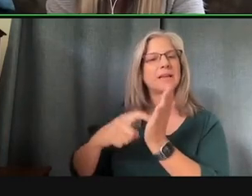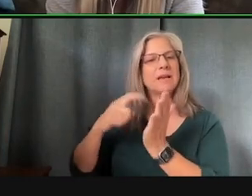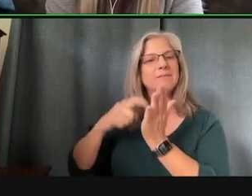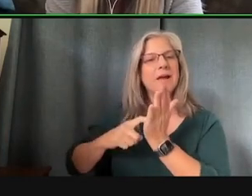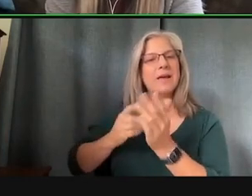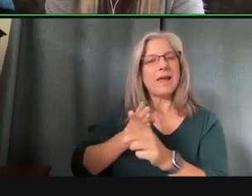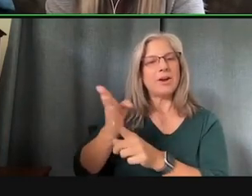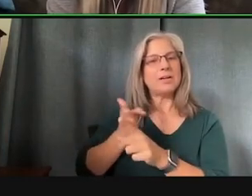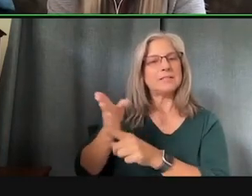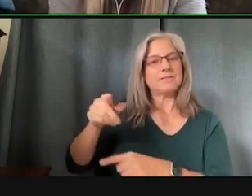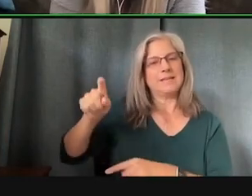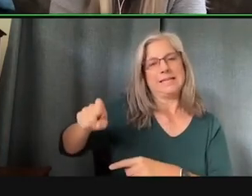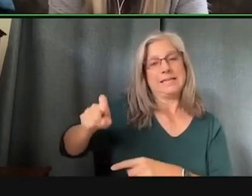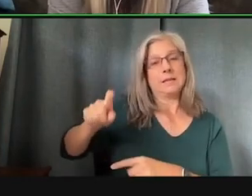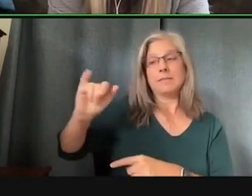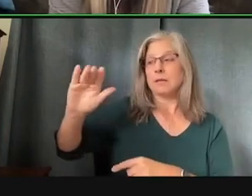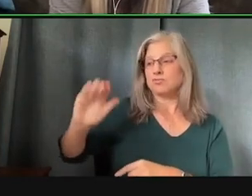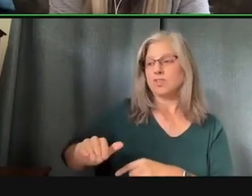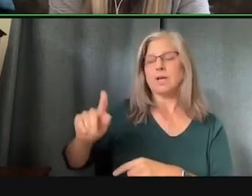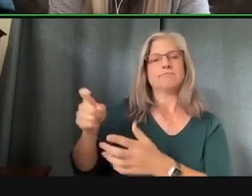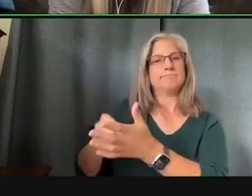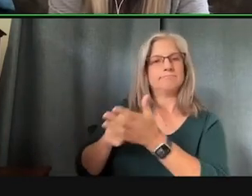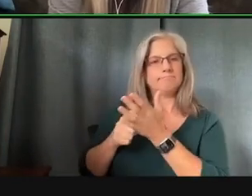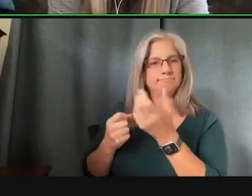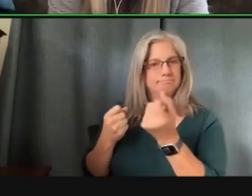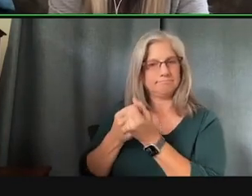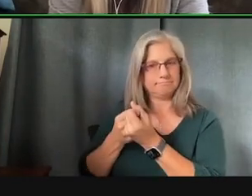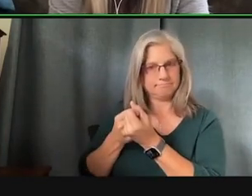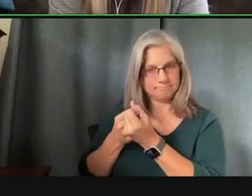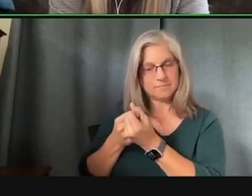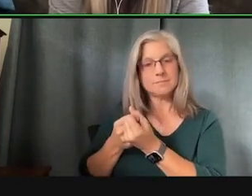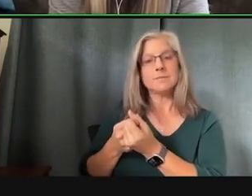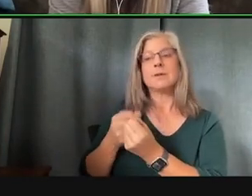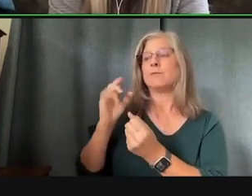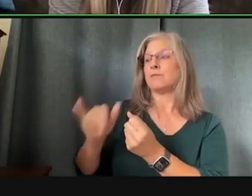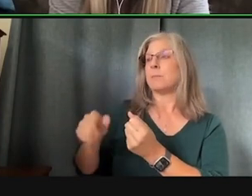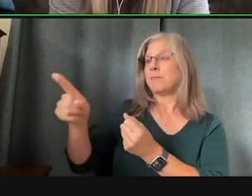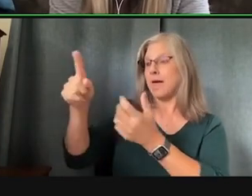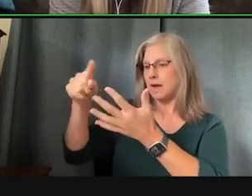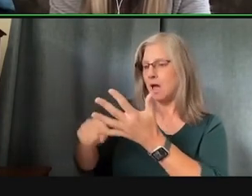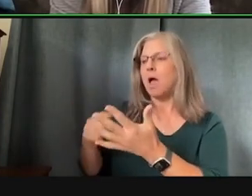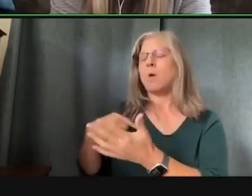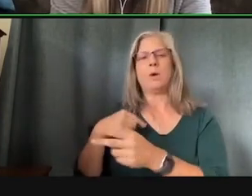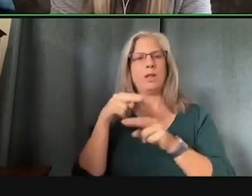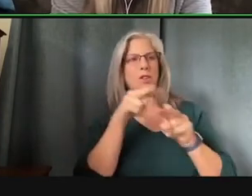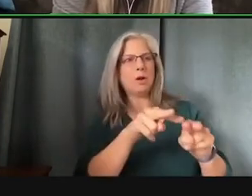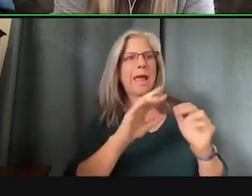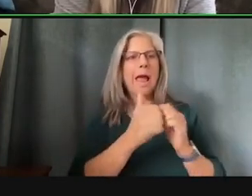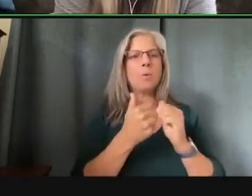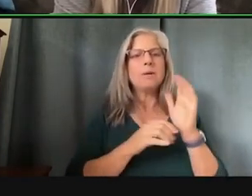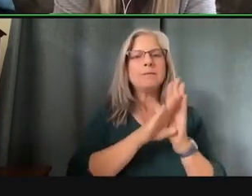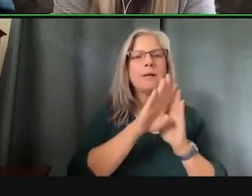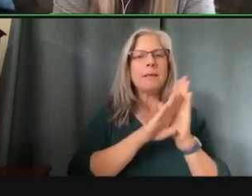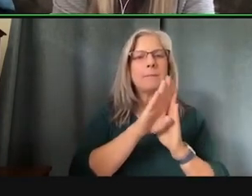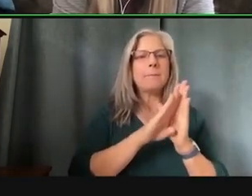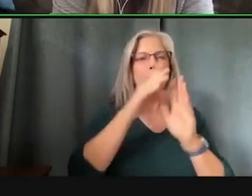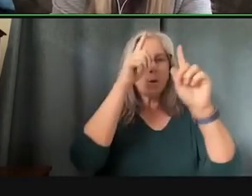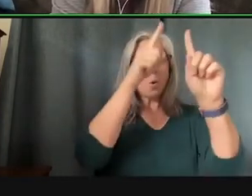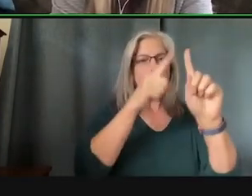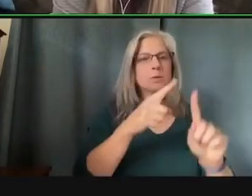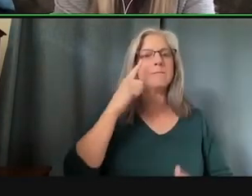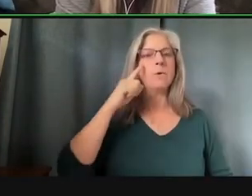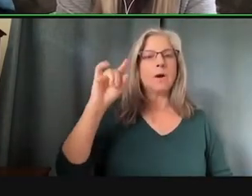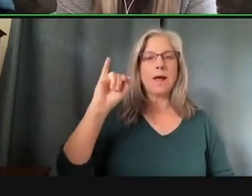the child requires support. And from that, we're going to say where we need to develop IEP goals. Goals are